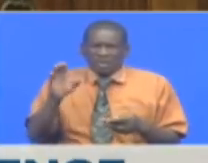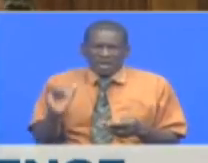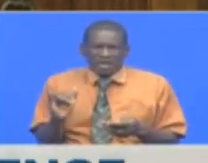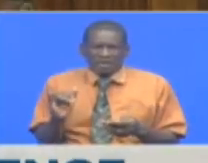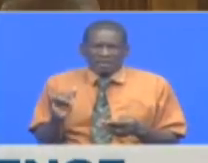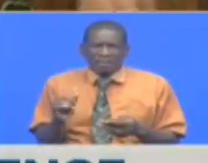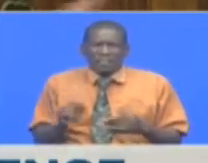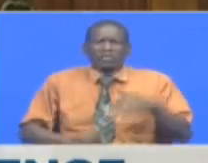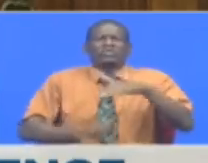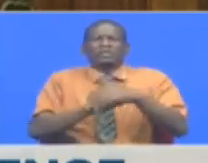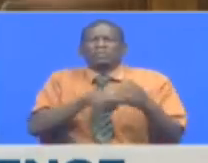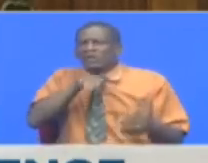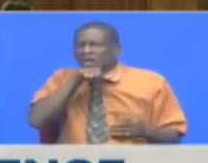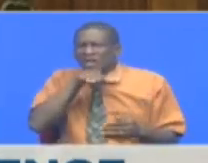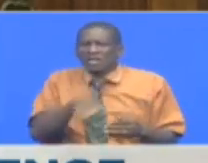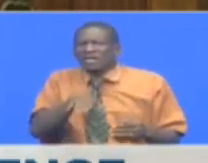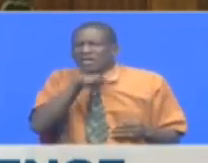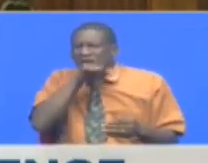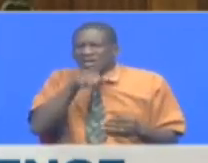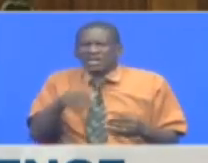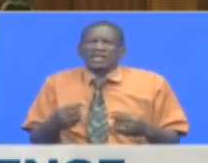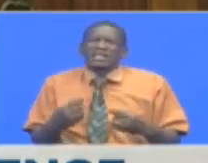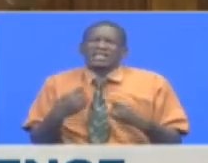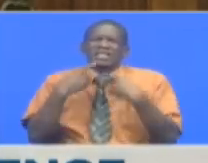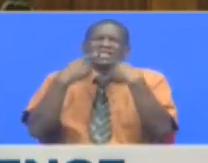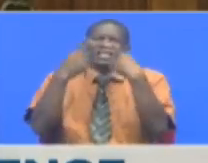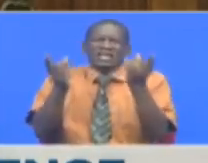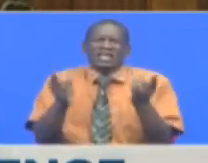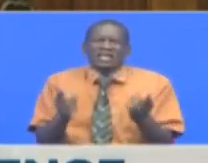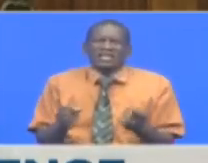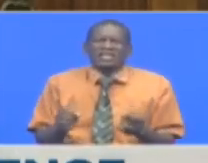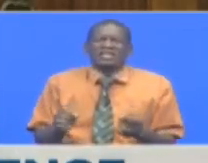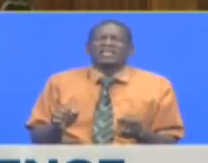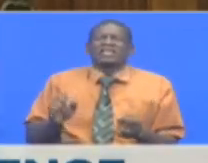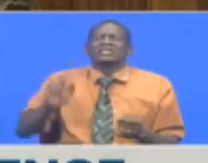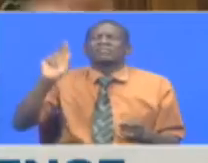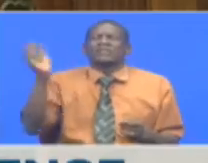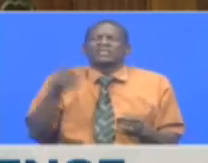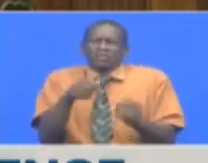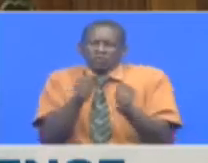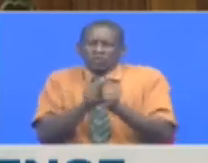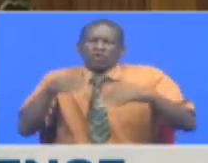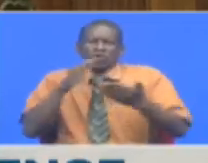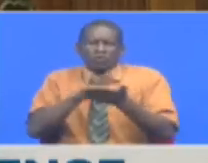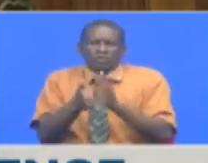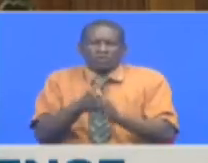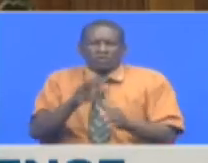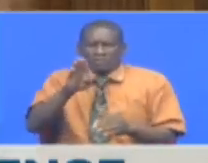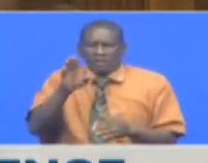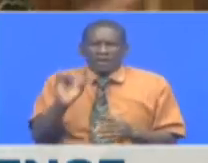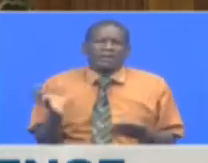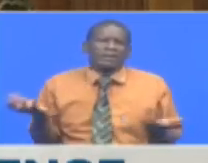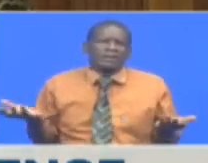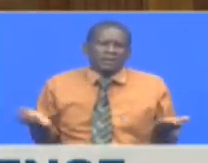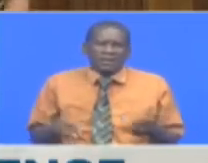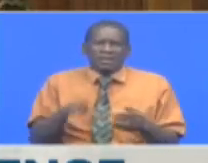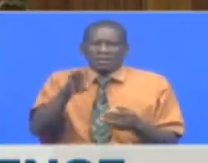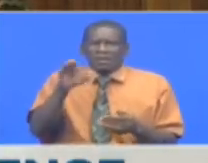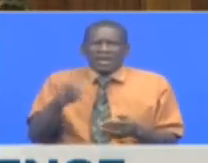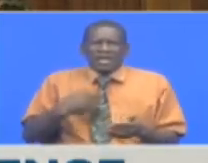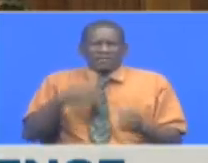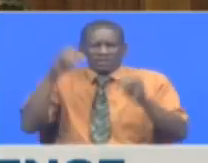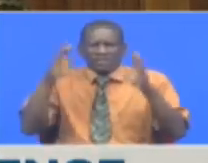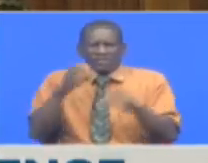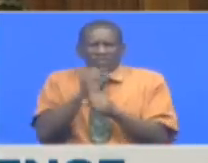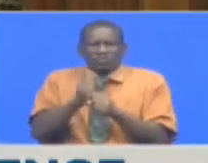Raila Odinga. Raila Odinga declared his presidency with or without BBI, and he's still on the ticket. BBI has nothing to do with